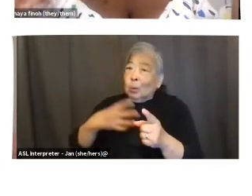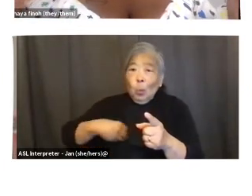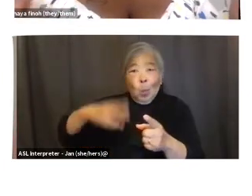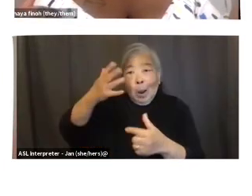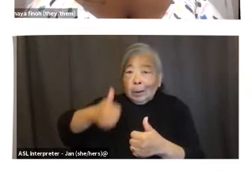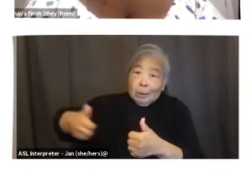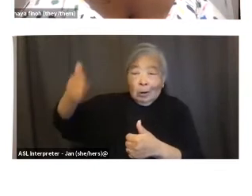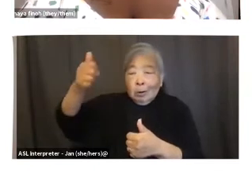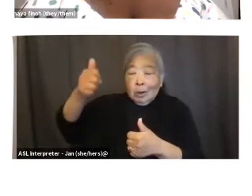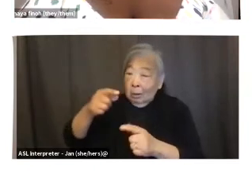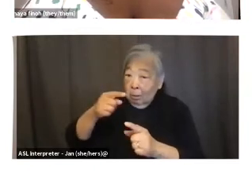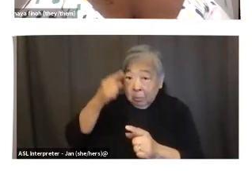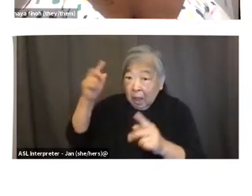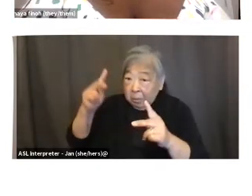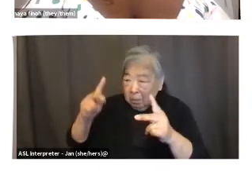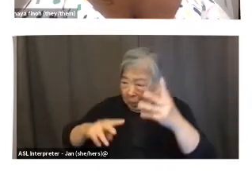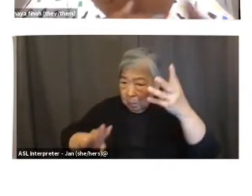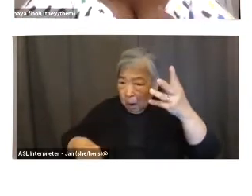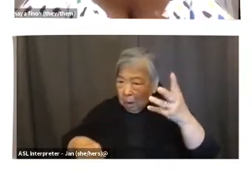which Black people are at the bottom.